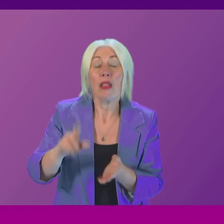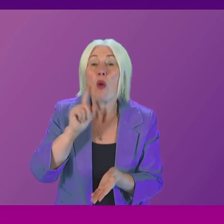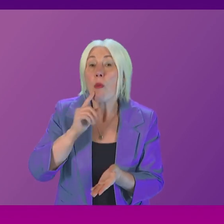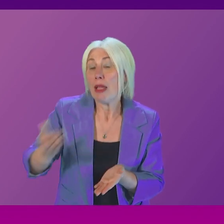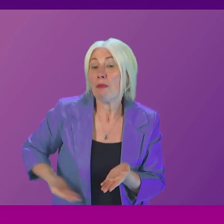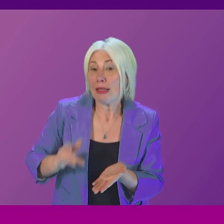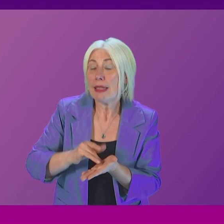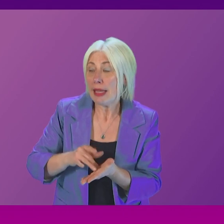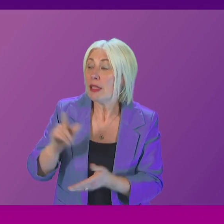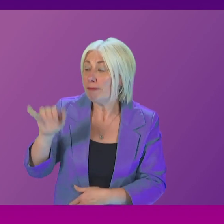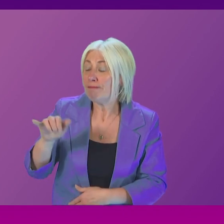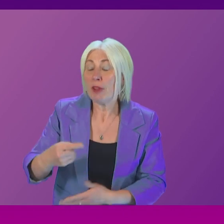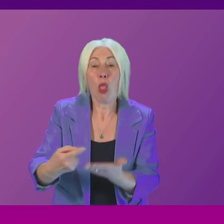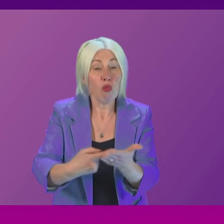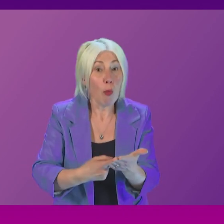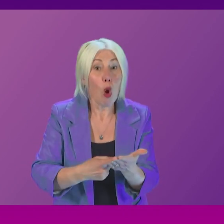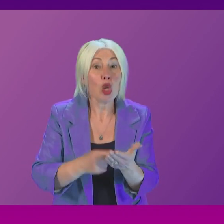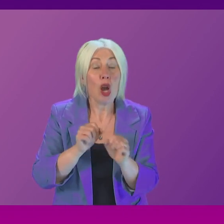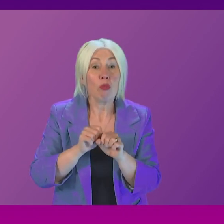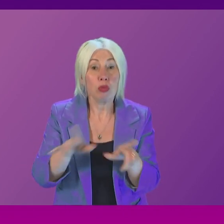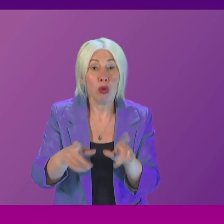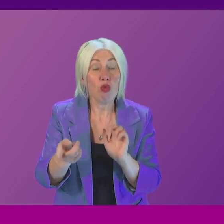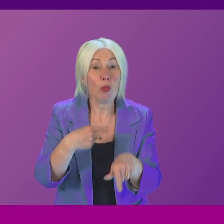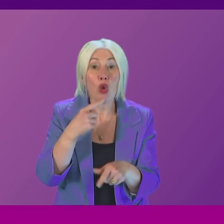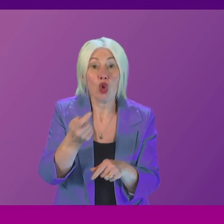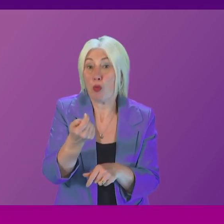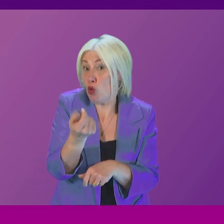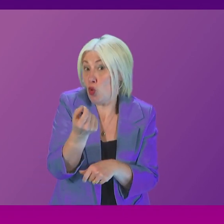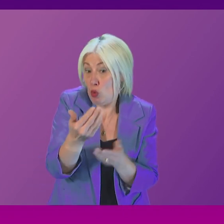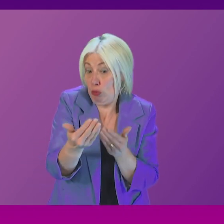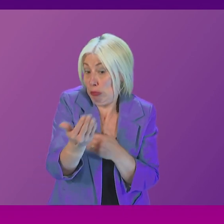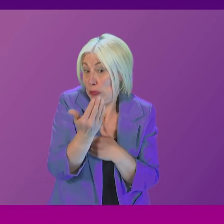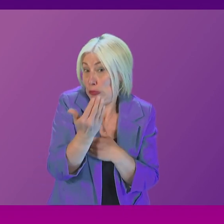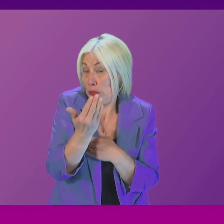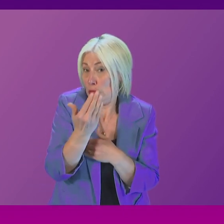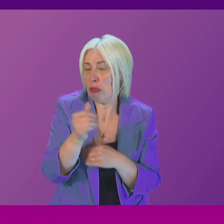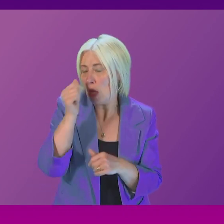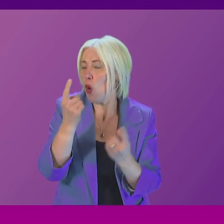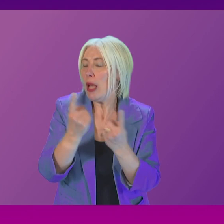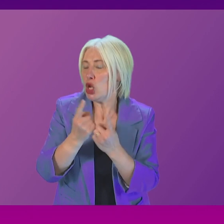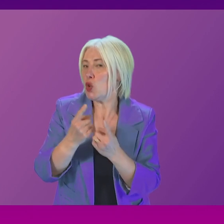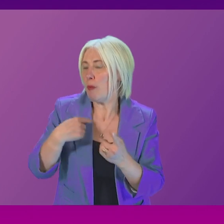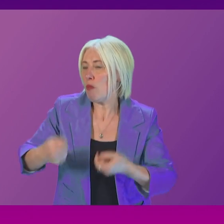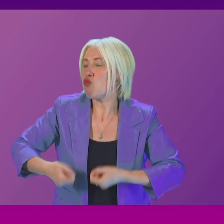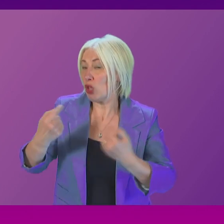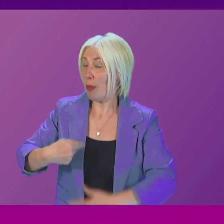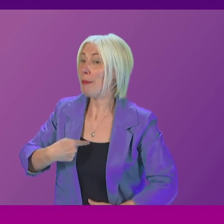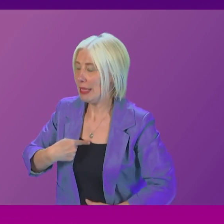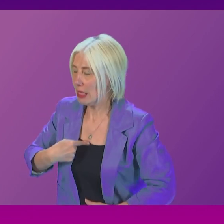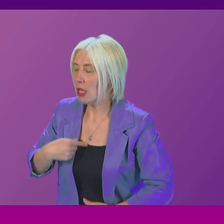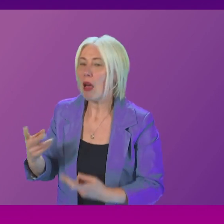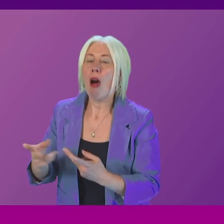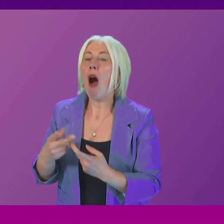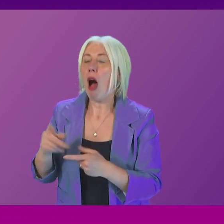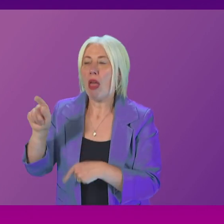report, the response to the report should be imminent in that regard, and I know it's an issue that's been raised with me by other